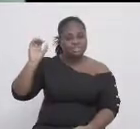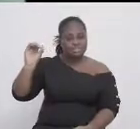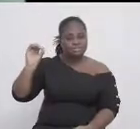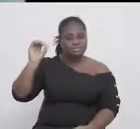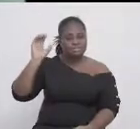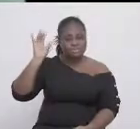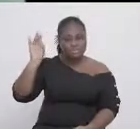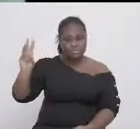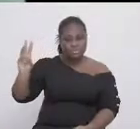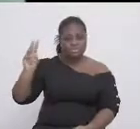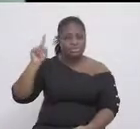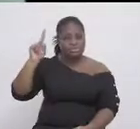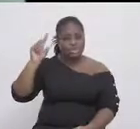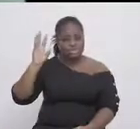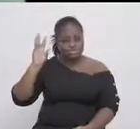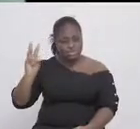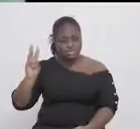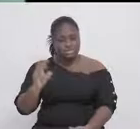0577-660616,